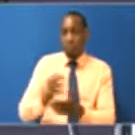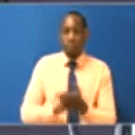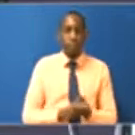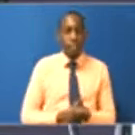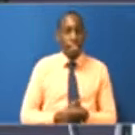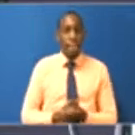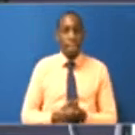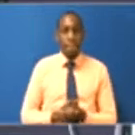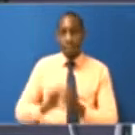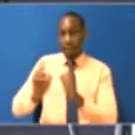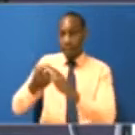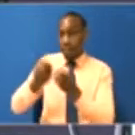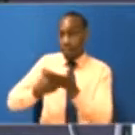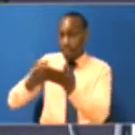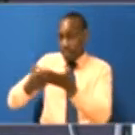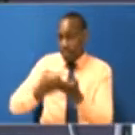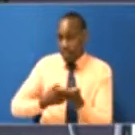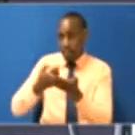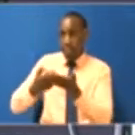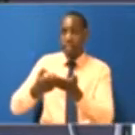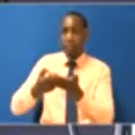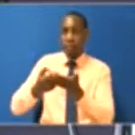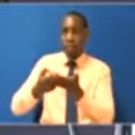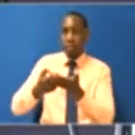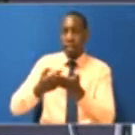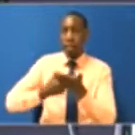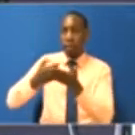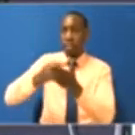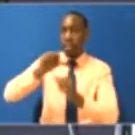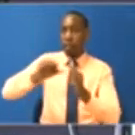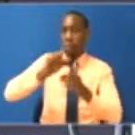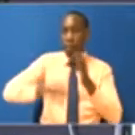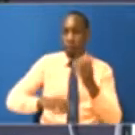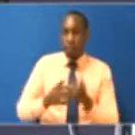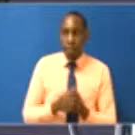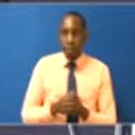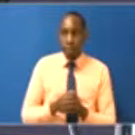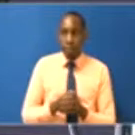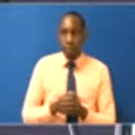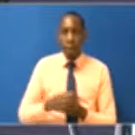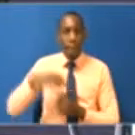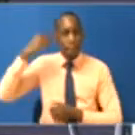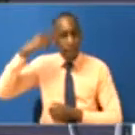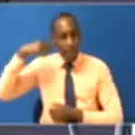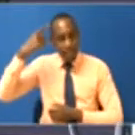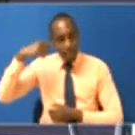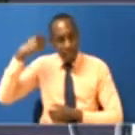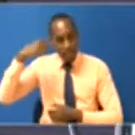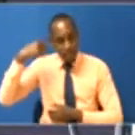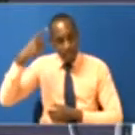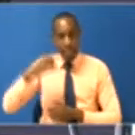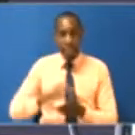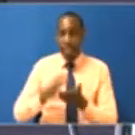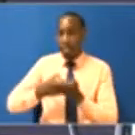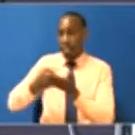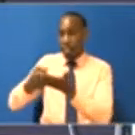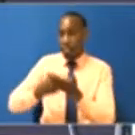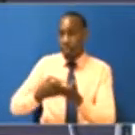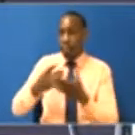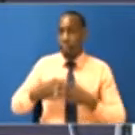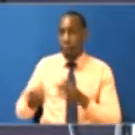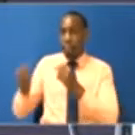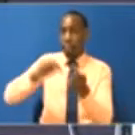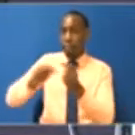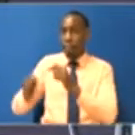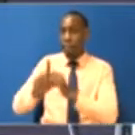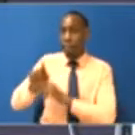so the first debate was a debate about madness a debate where people were abusing